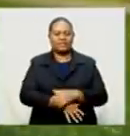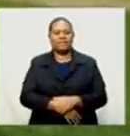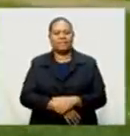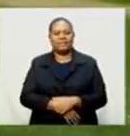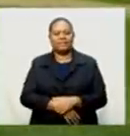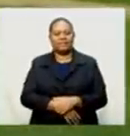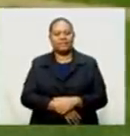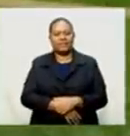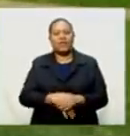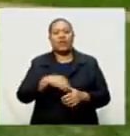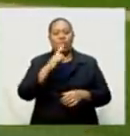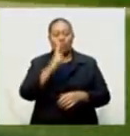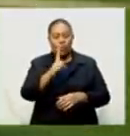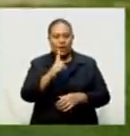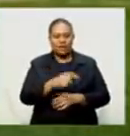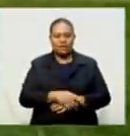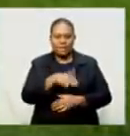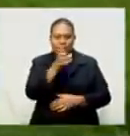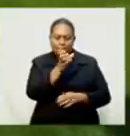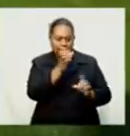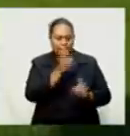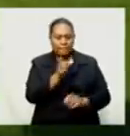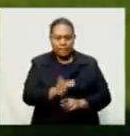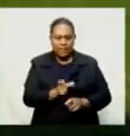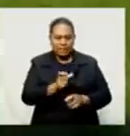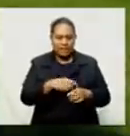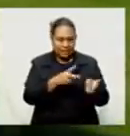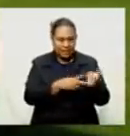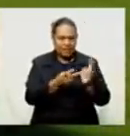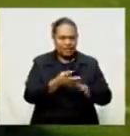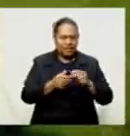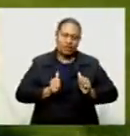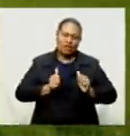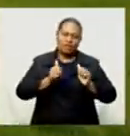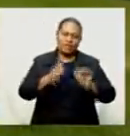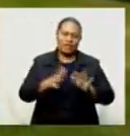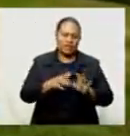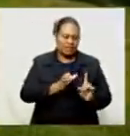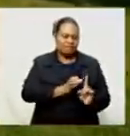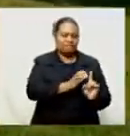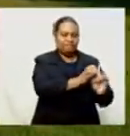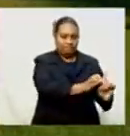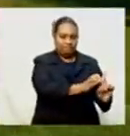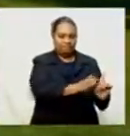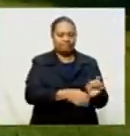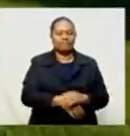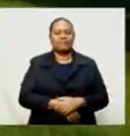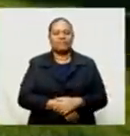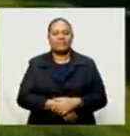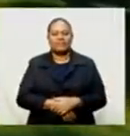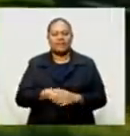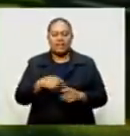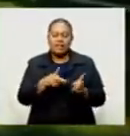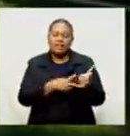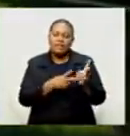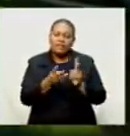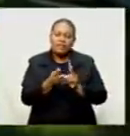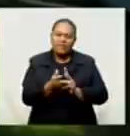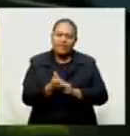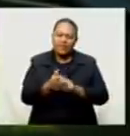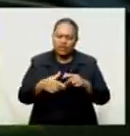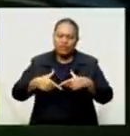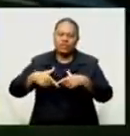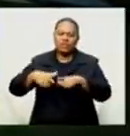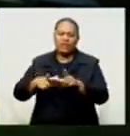Meanwhile, one of the 5 Nawamangi villages have completed her self-isolation period. These are villagers who had traveled